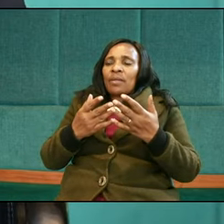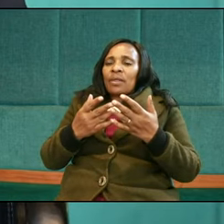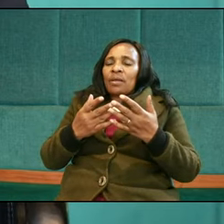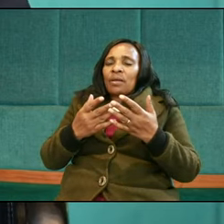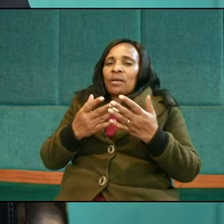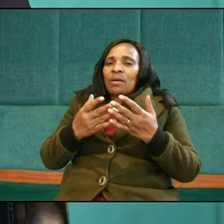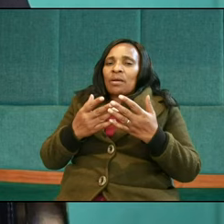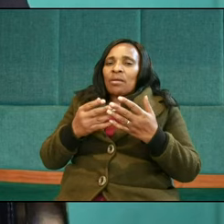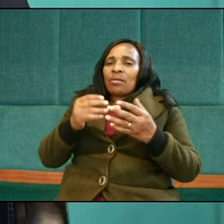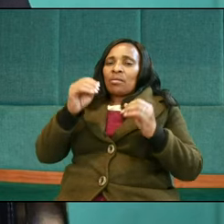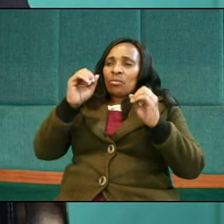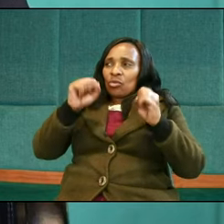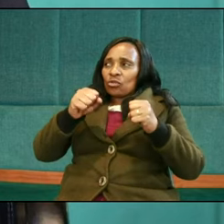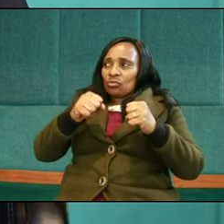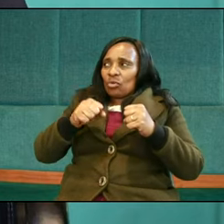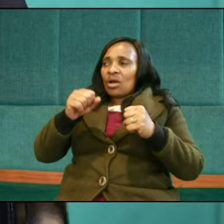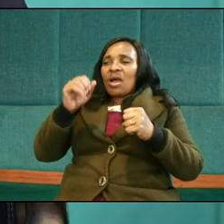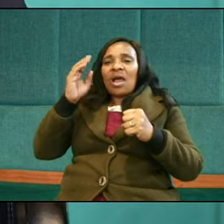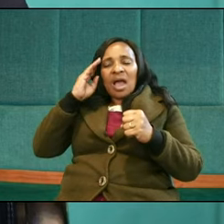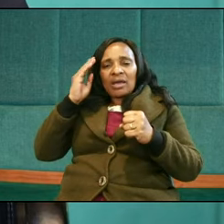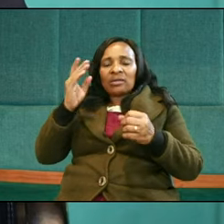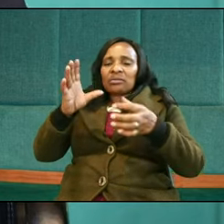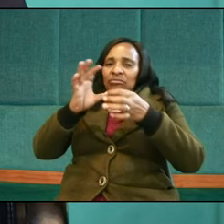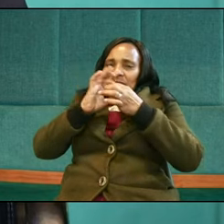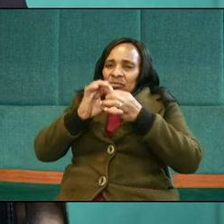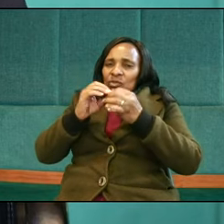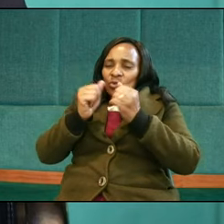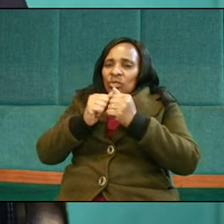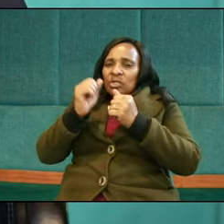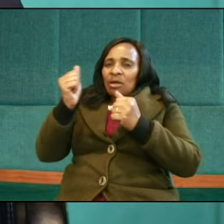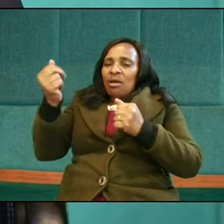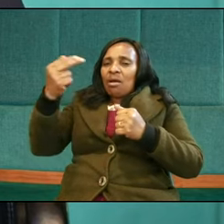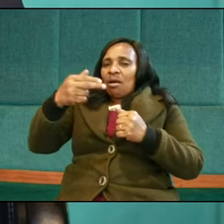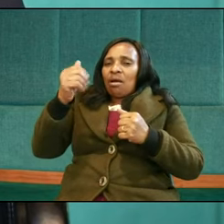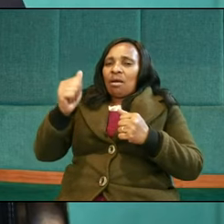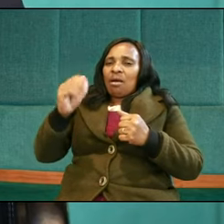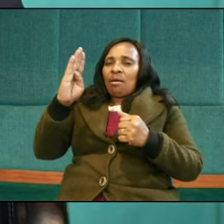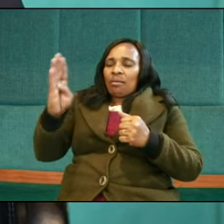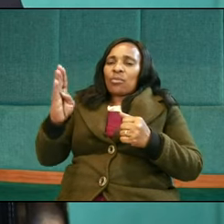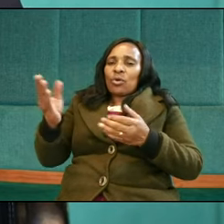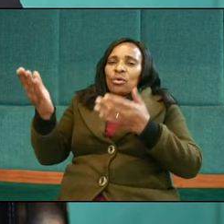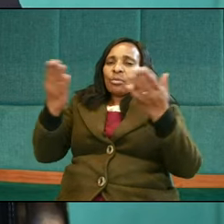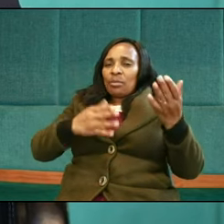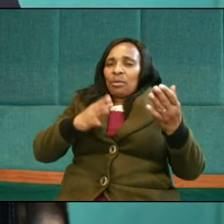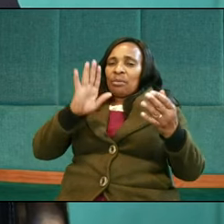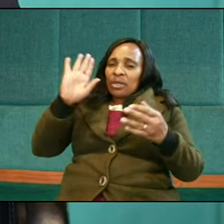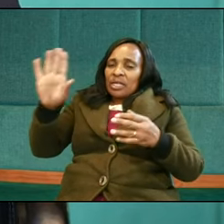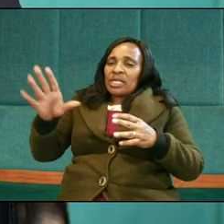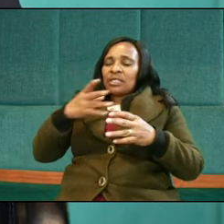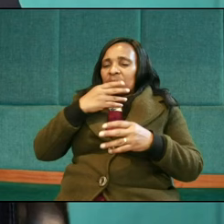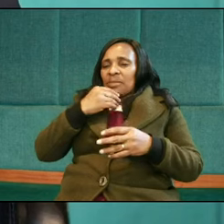he had a tie with Ahab and said that he will bring up his men. But